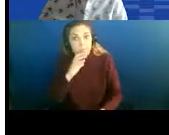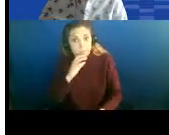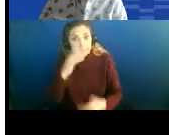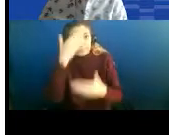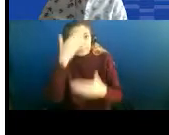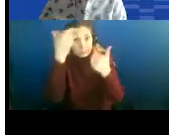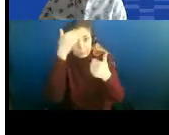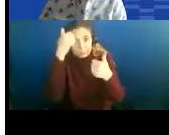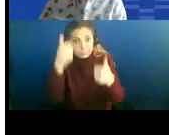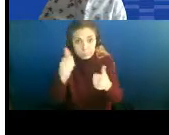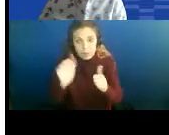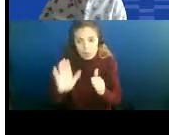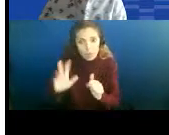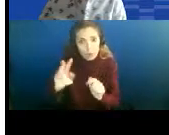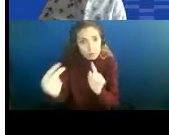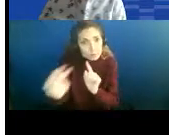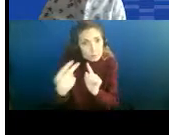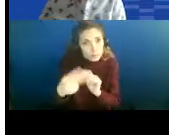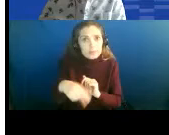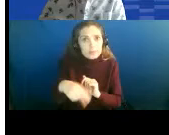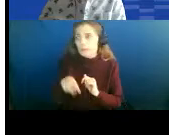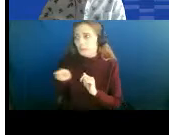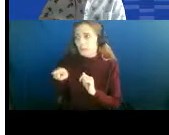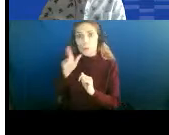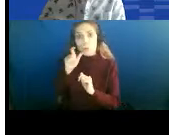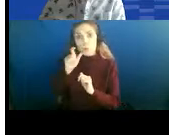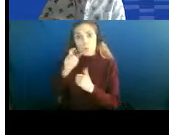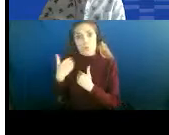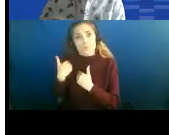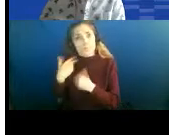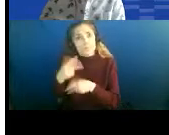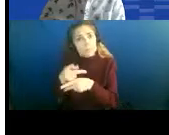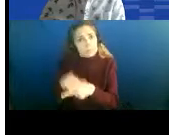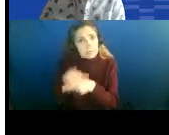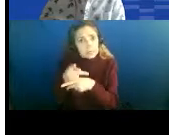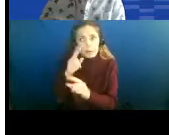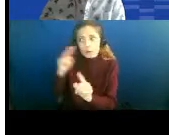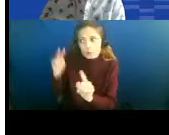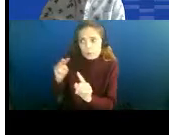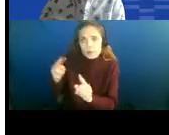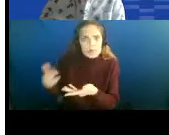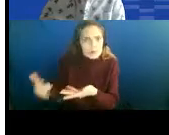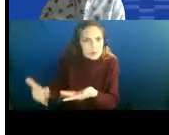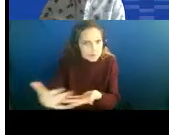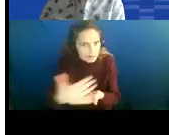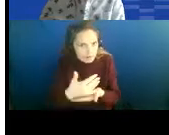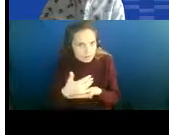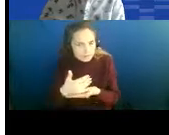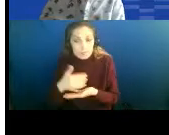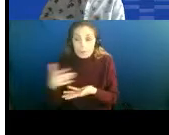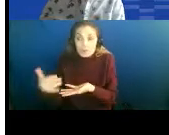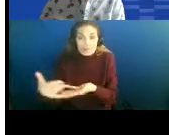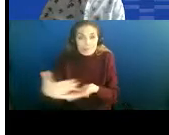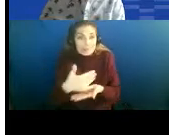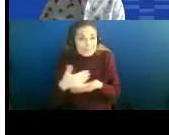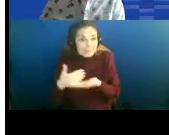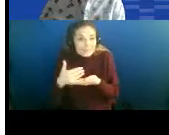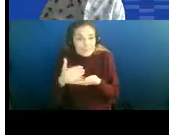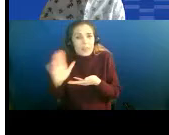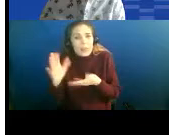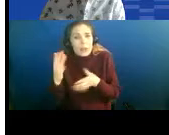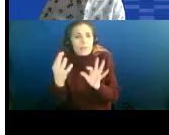and key stakeholders. And so we're based on that feedback and those conversations and stories